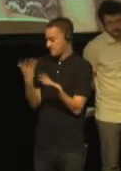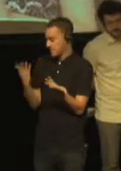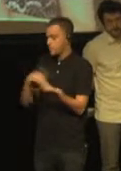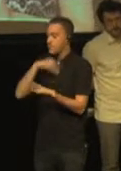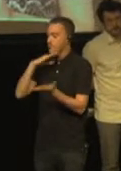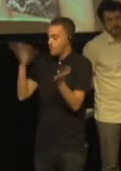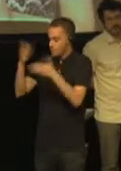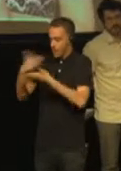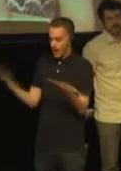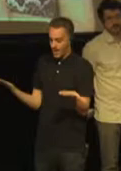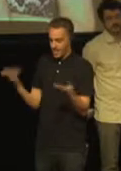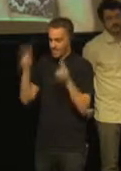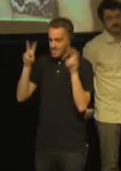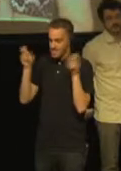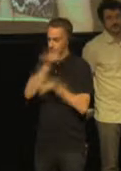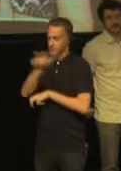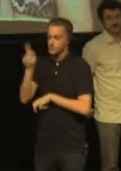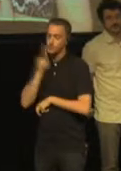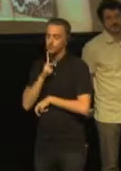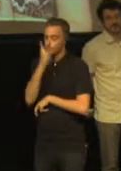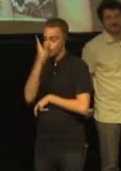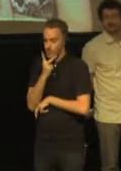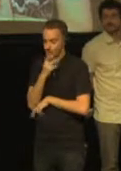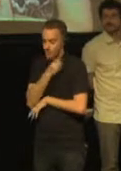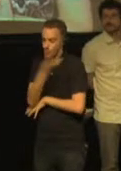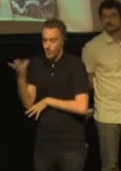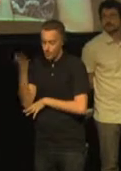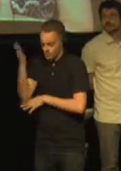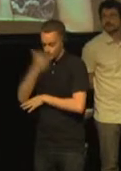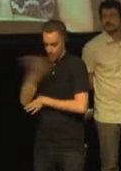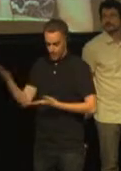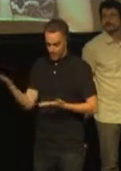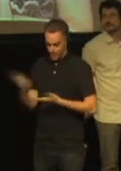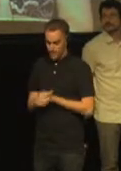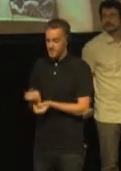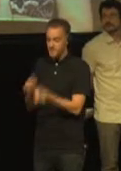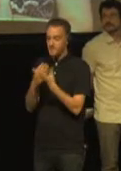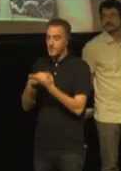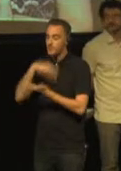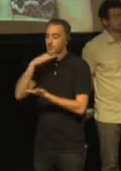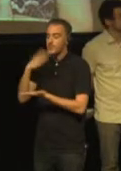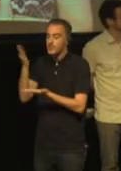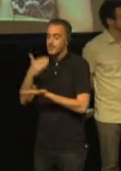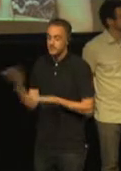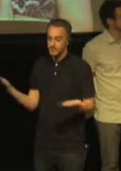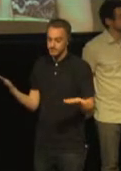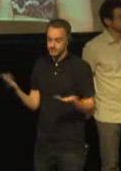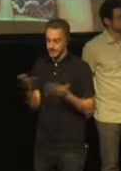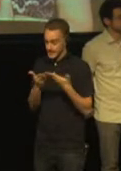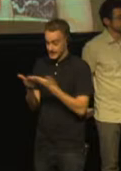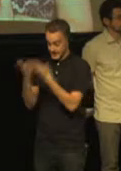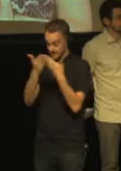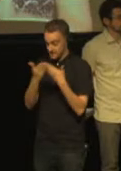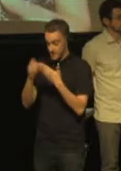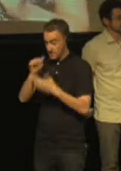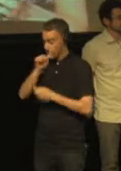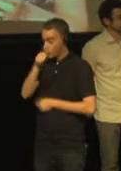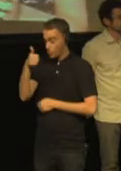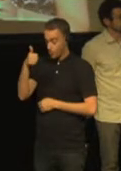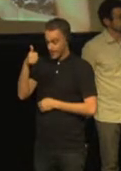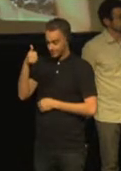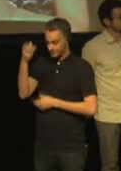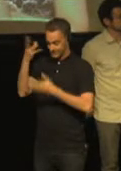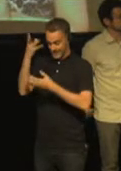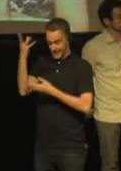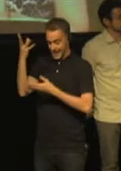deafblind. The data, it wasn't available in the report. We only had one figure that we could have used, but we had no way of knowing whether